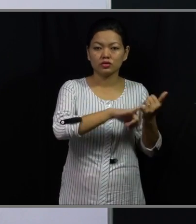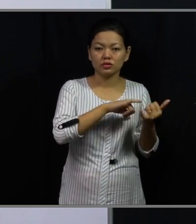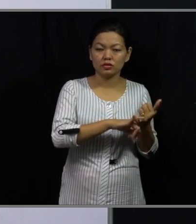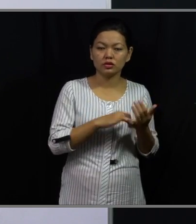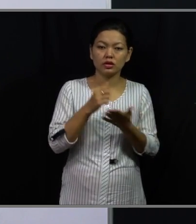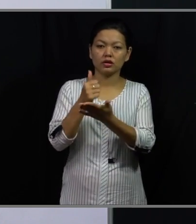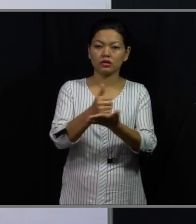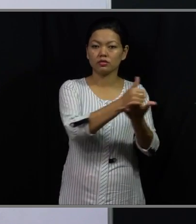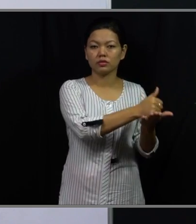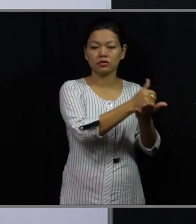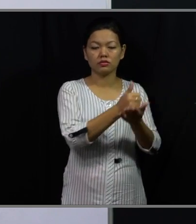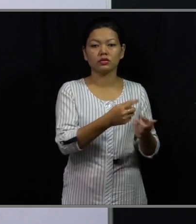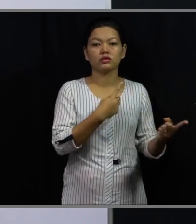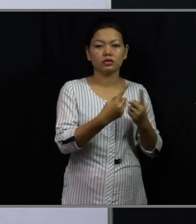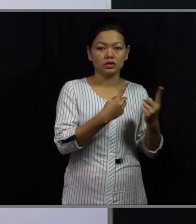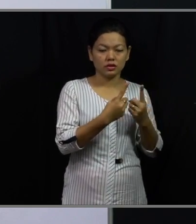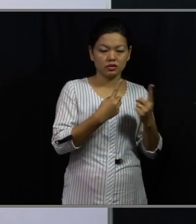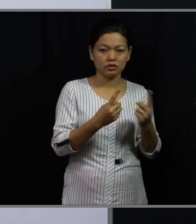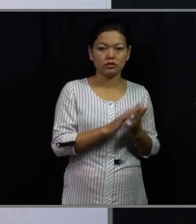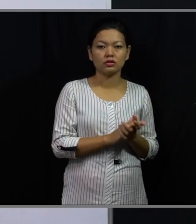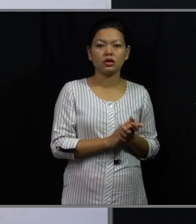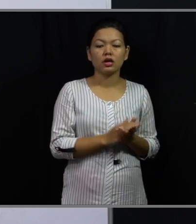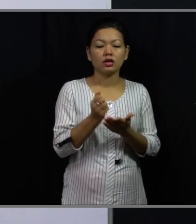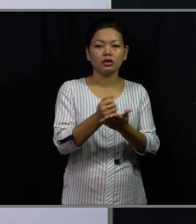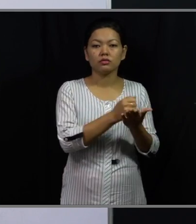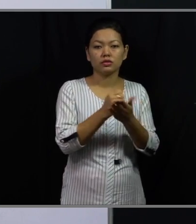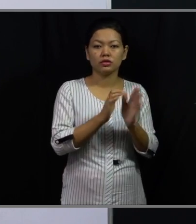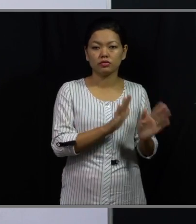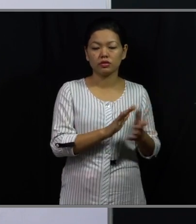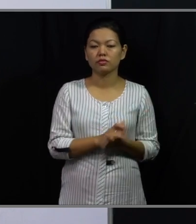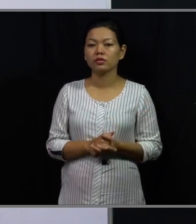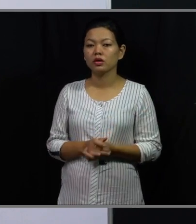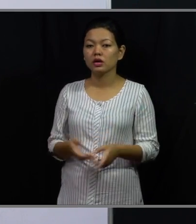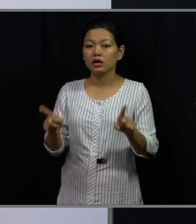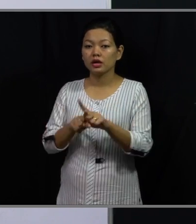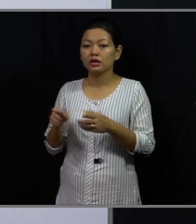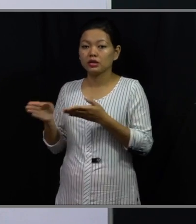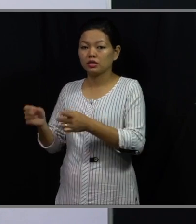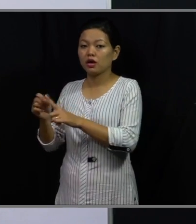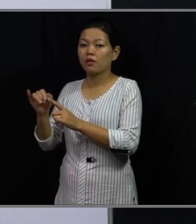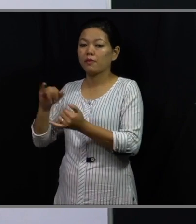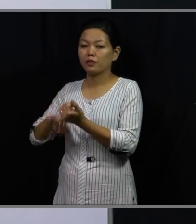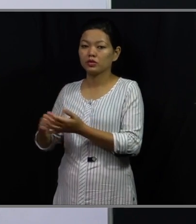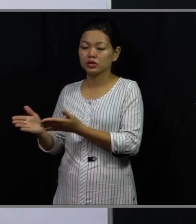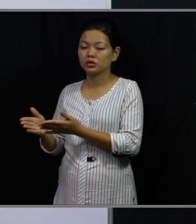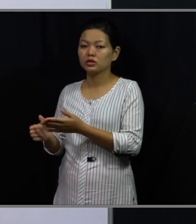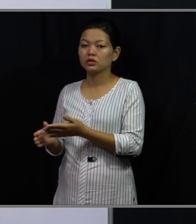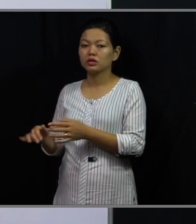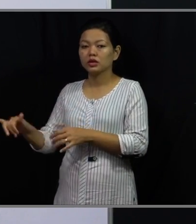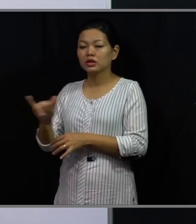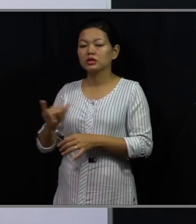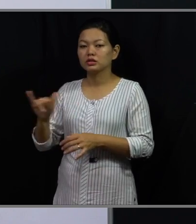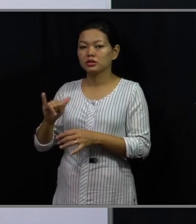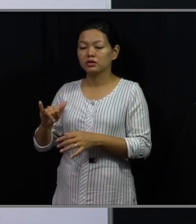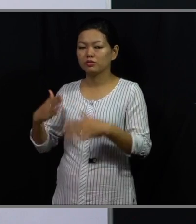So, caste in politics is one of them. And both the social sciences, okay, deals with the study of